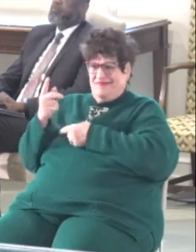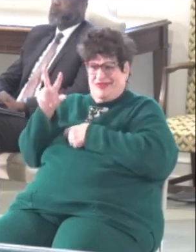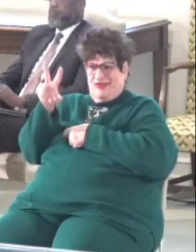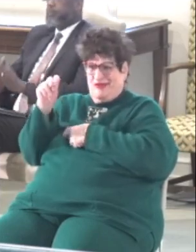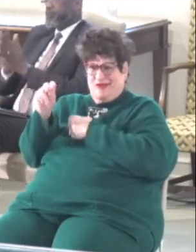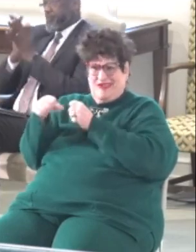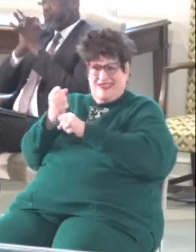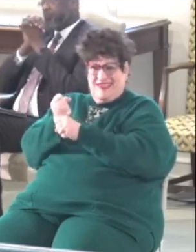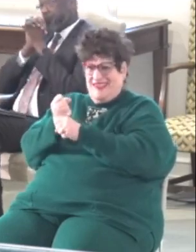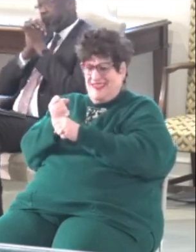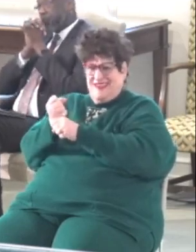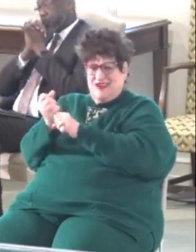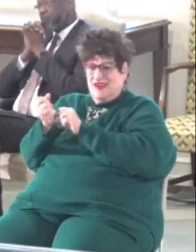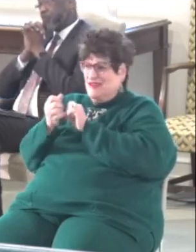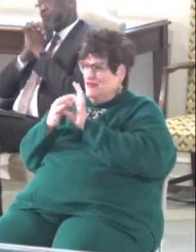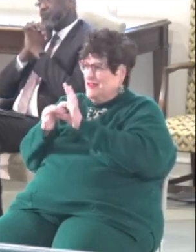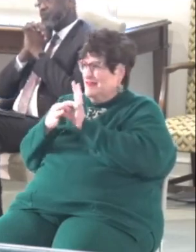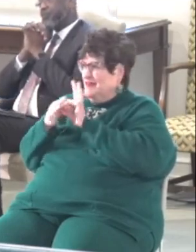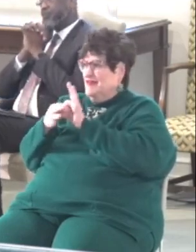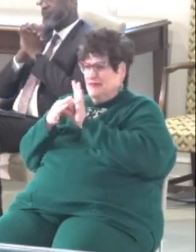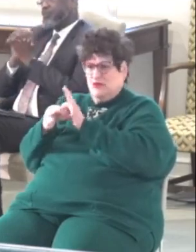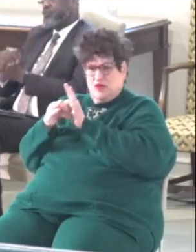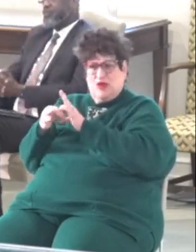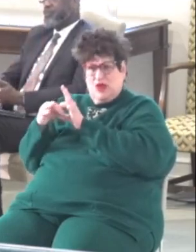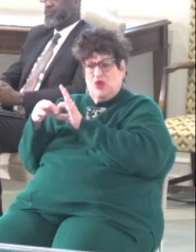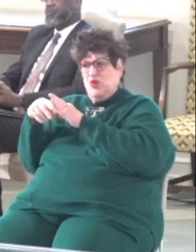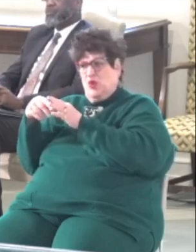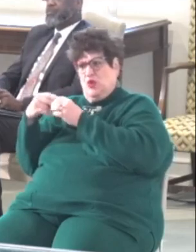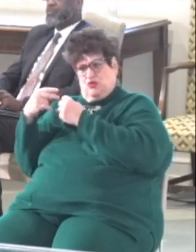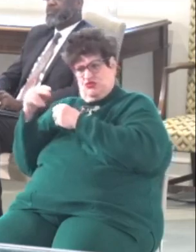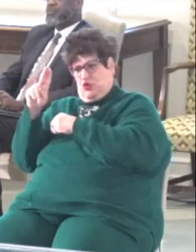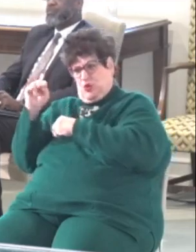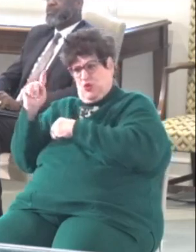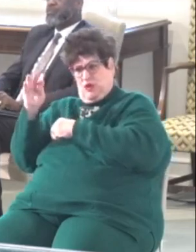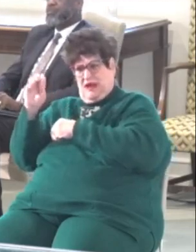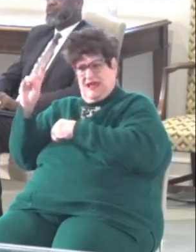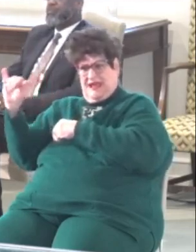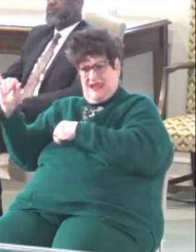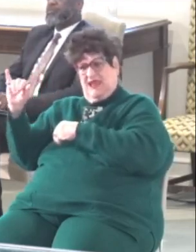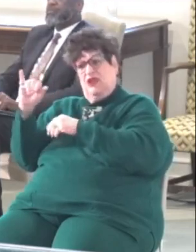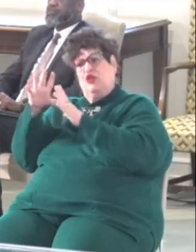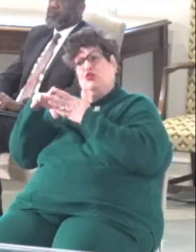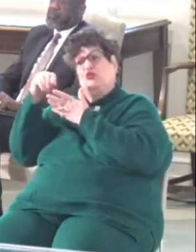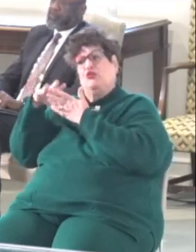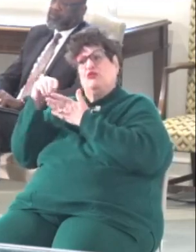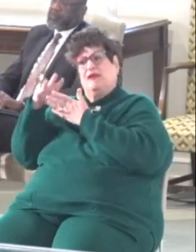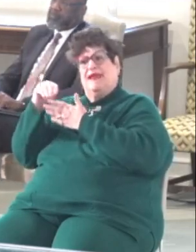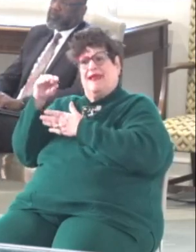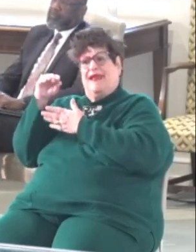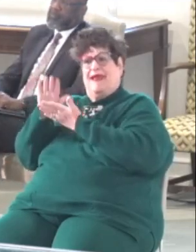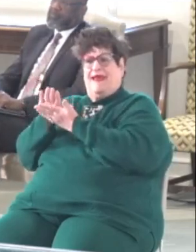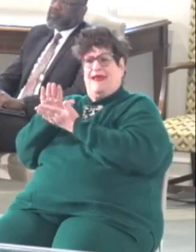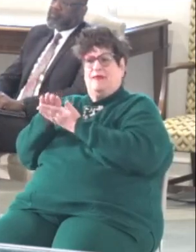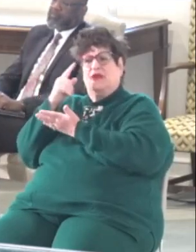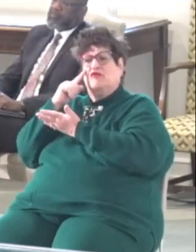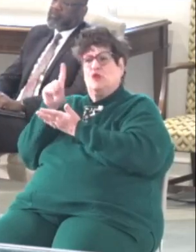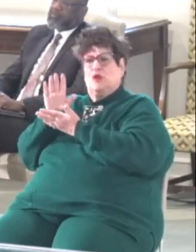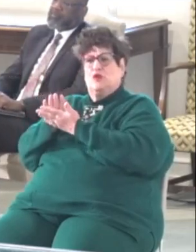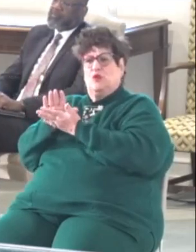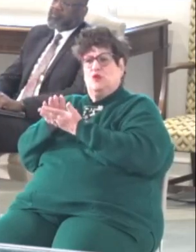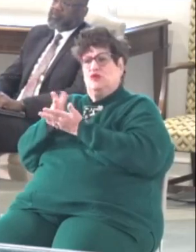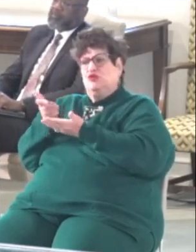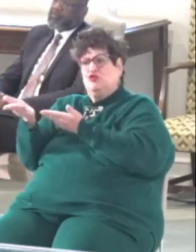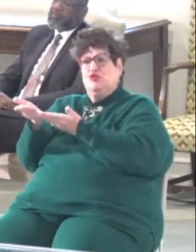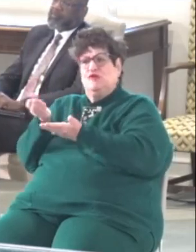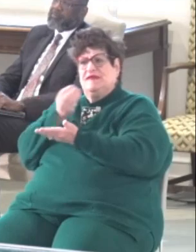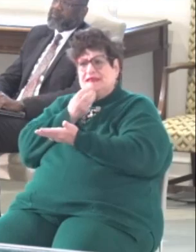30-year relationship with our Unity Learning Academy, a part of the Tulsa Public Schools, and serving dinner to that